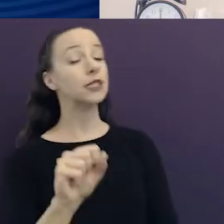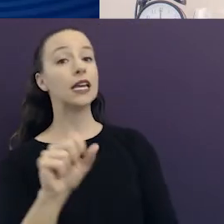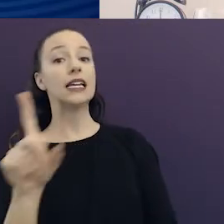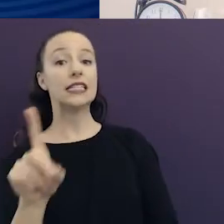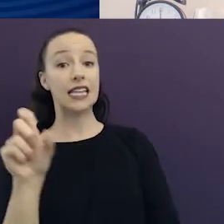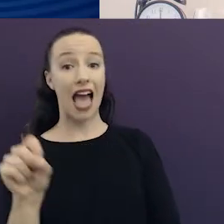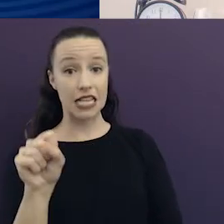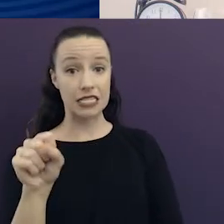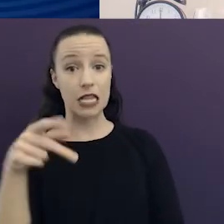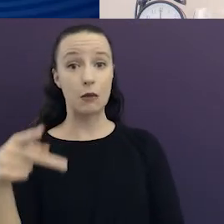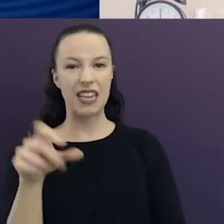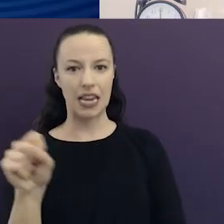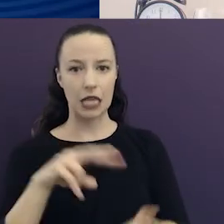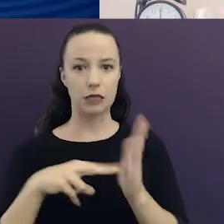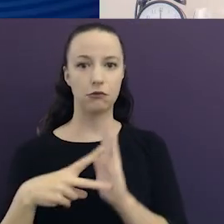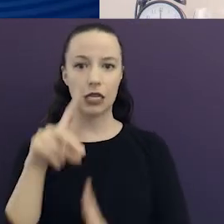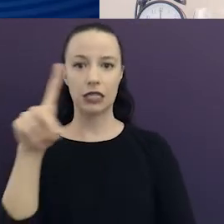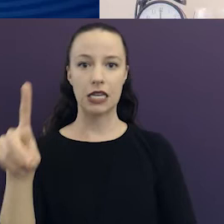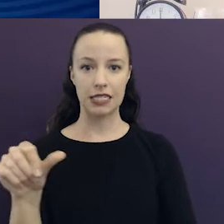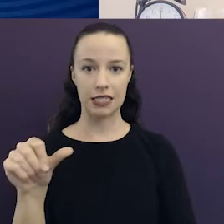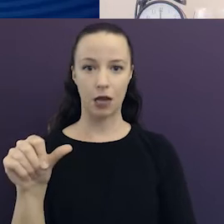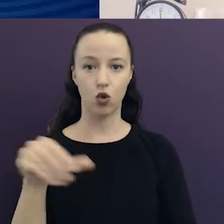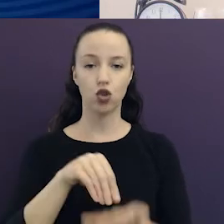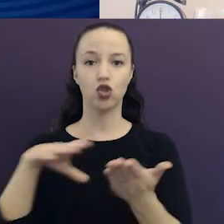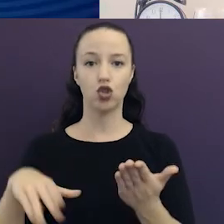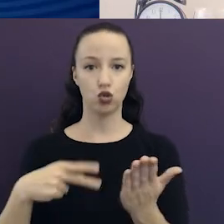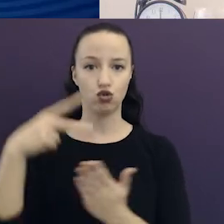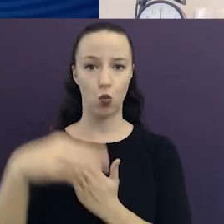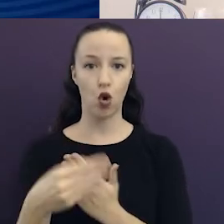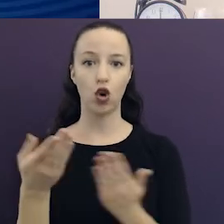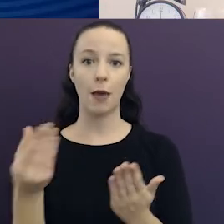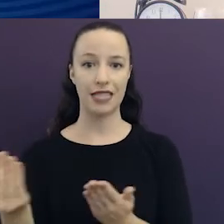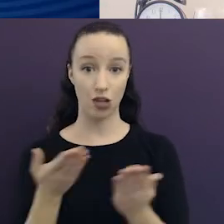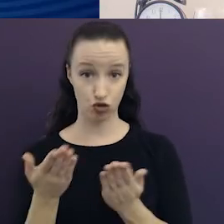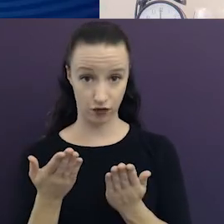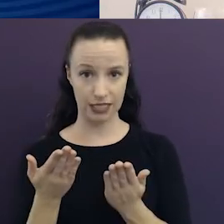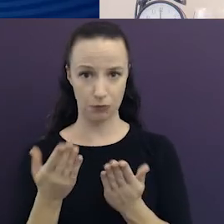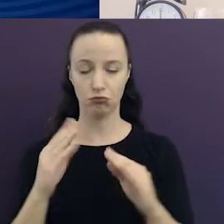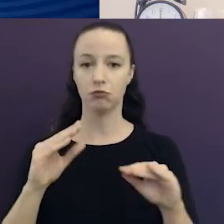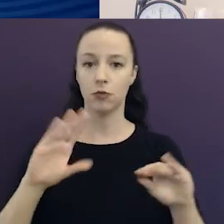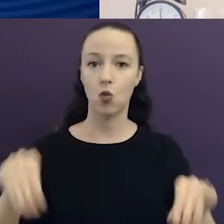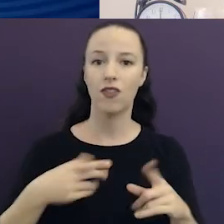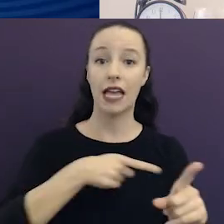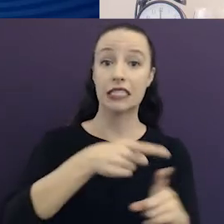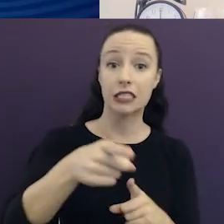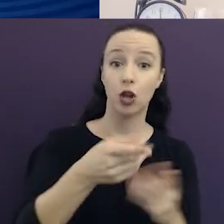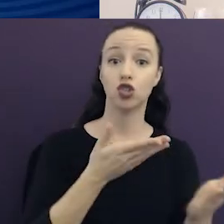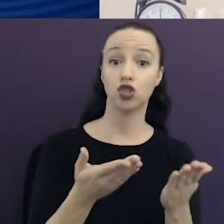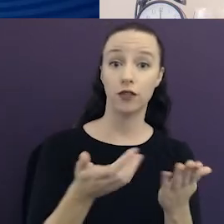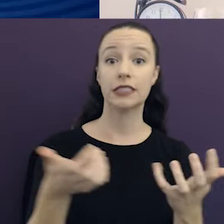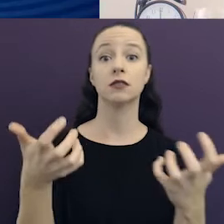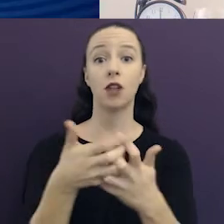so DSP&S, it actually stands for Disabled Student Programs and Services. It is designed to provide specialized services